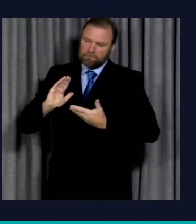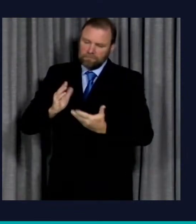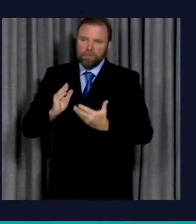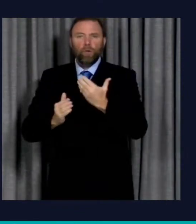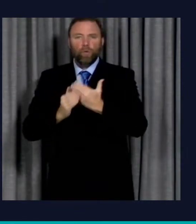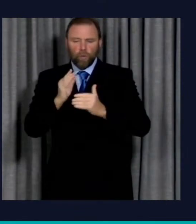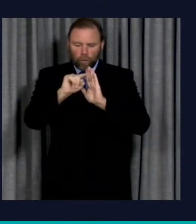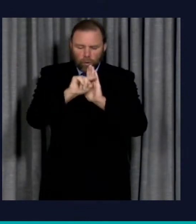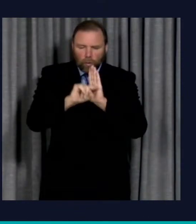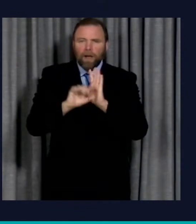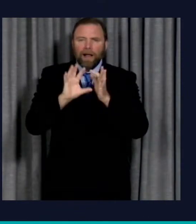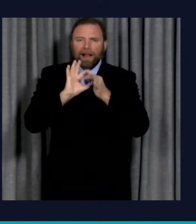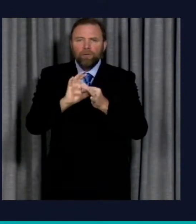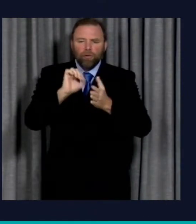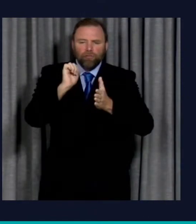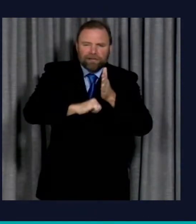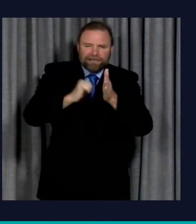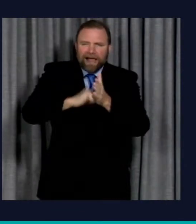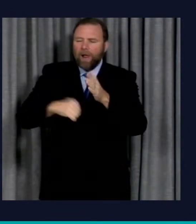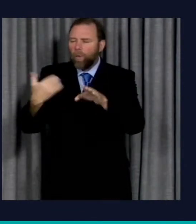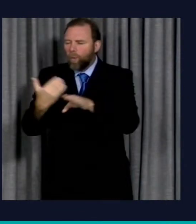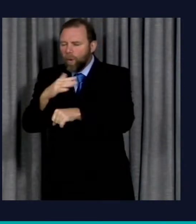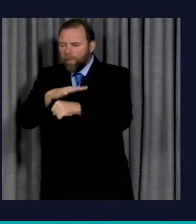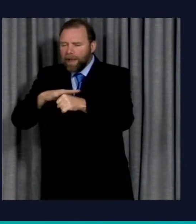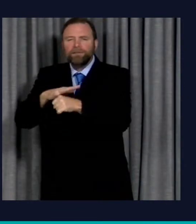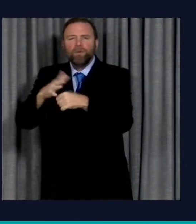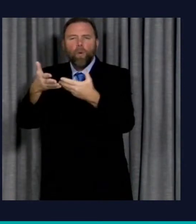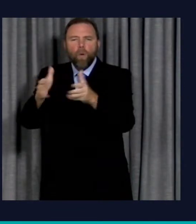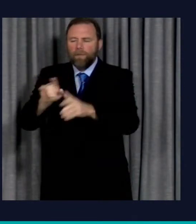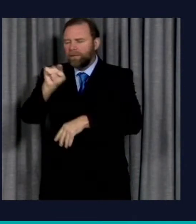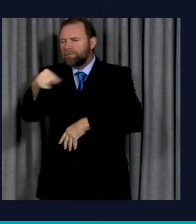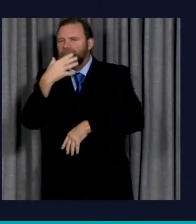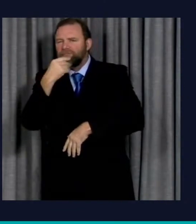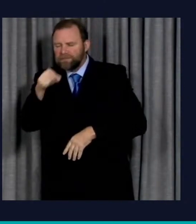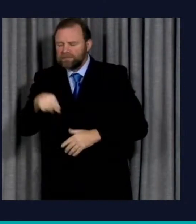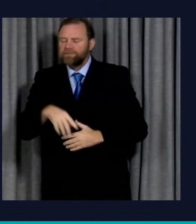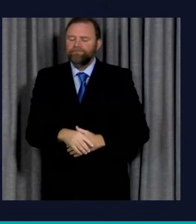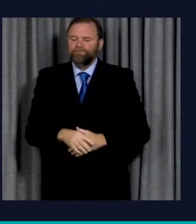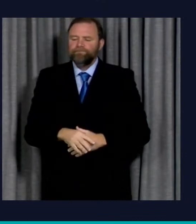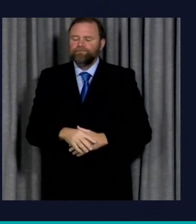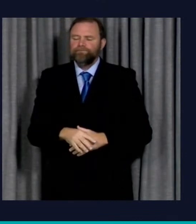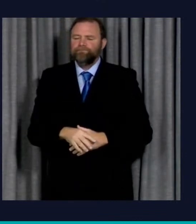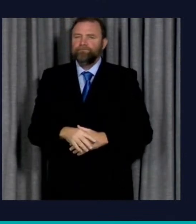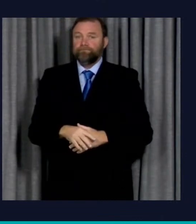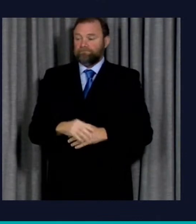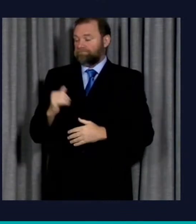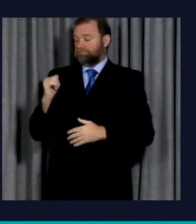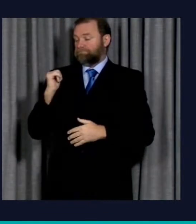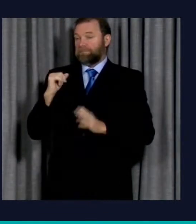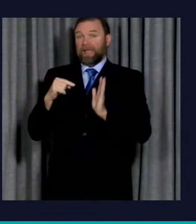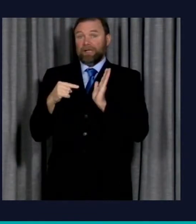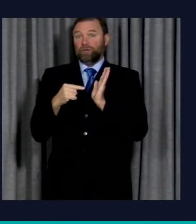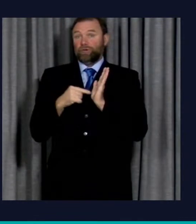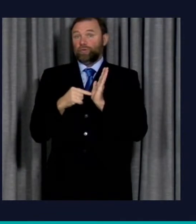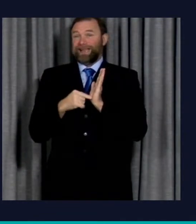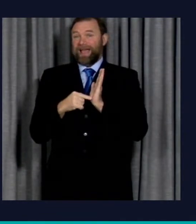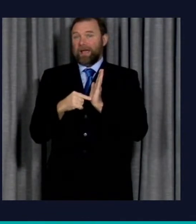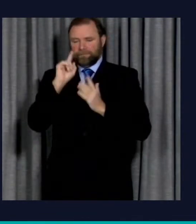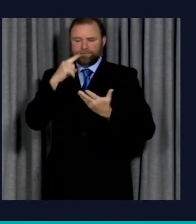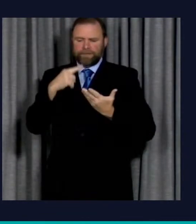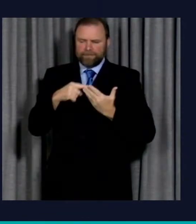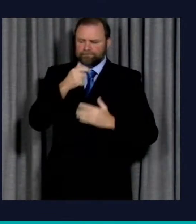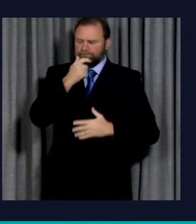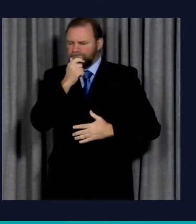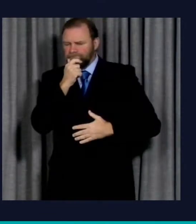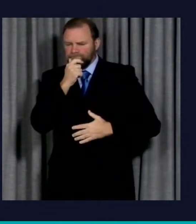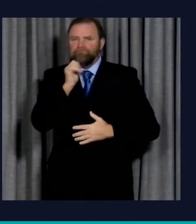for workplaces when they reopen after Christmas. On Tuesday, we decided that sporting